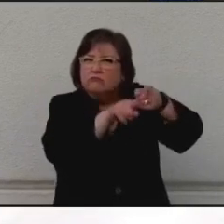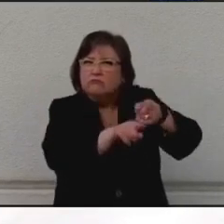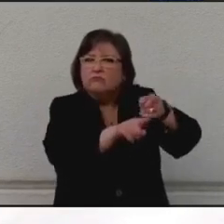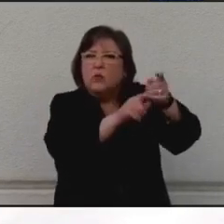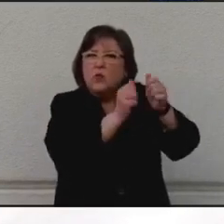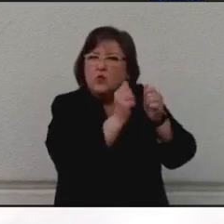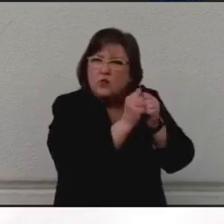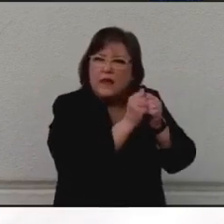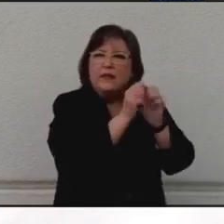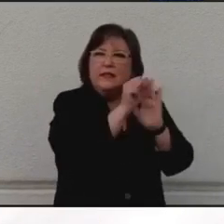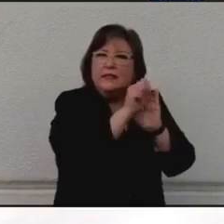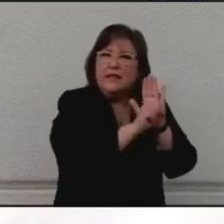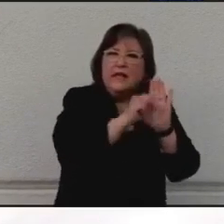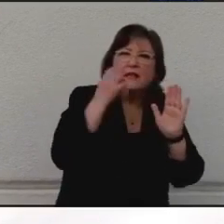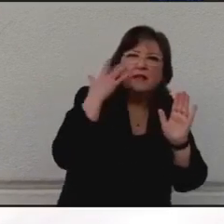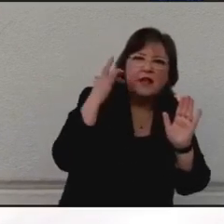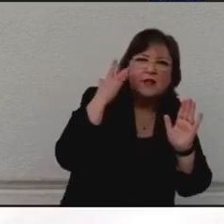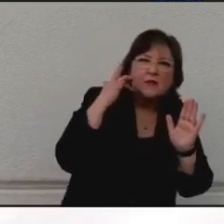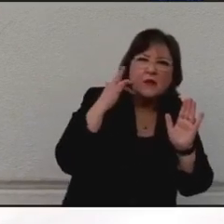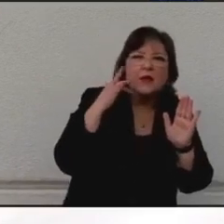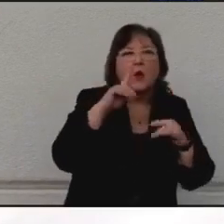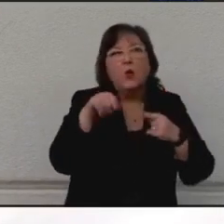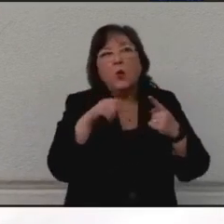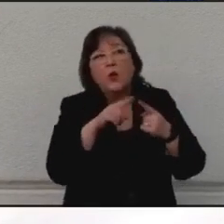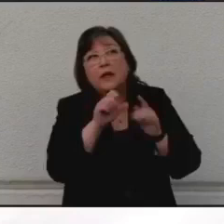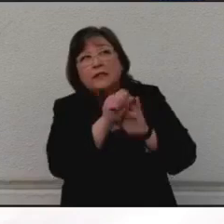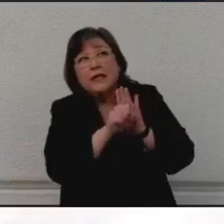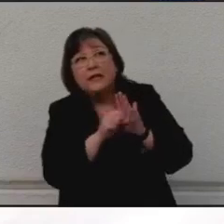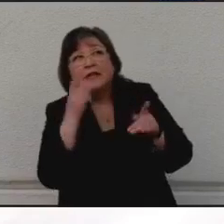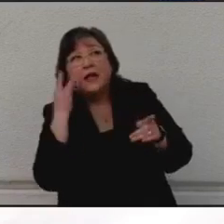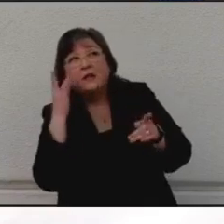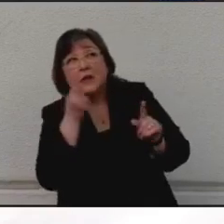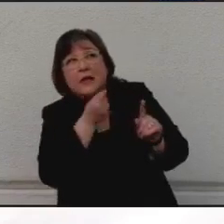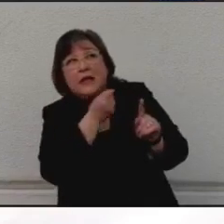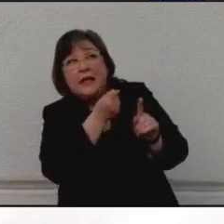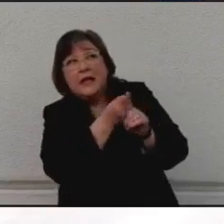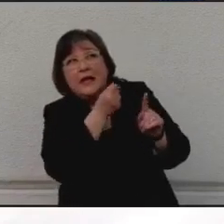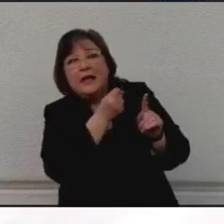red tier, expect it to look like the red tier in other communities.